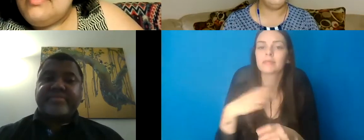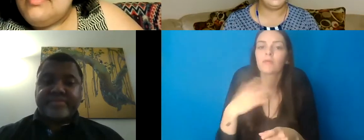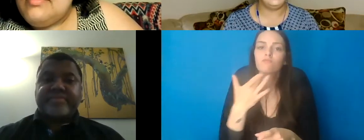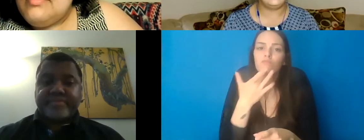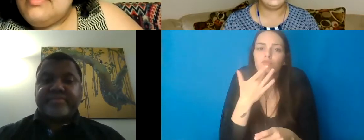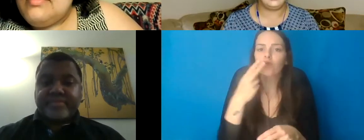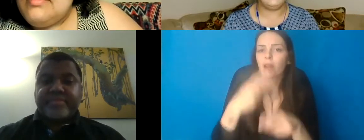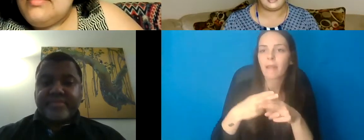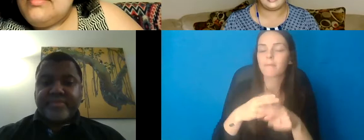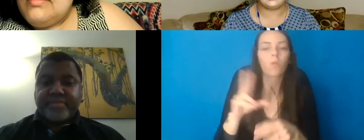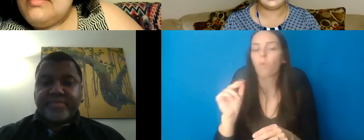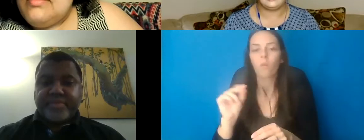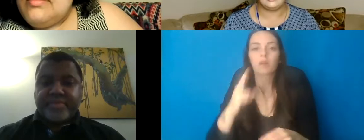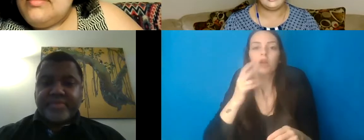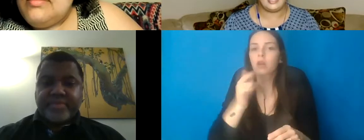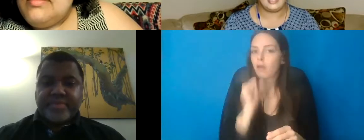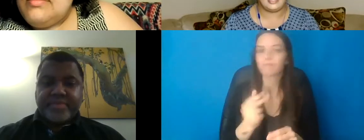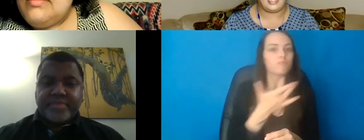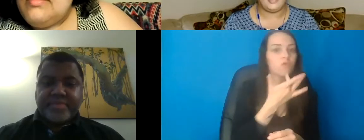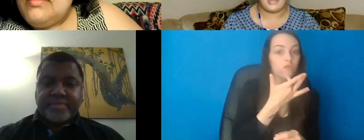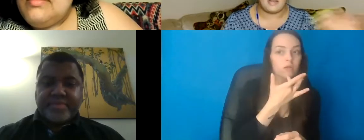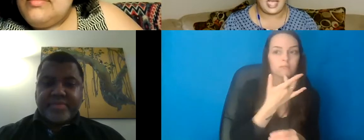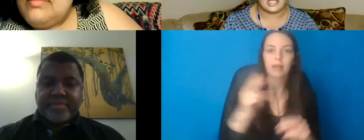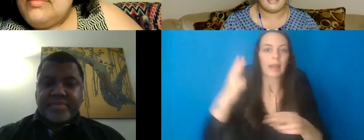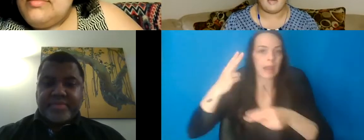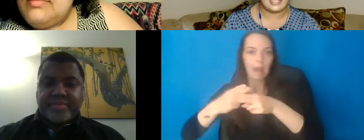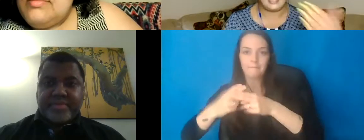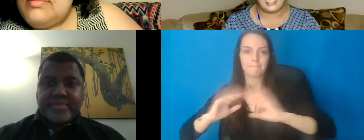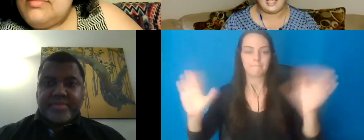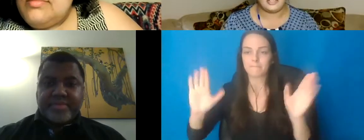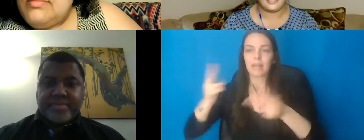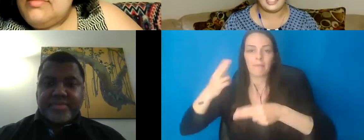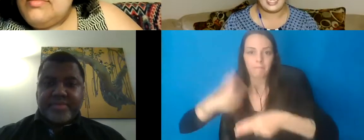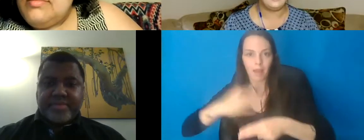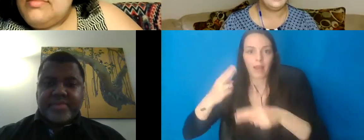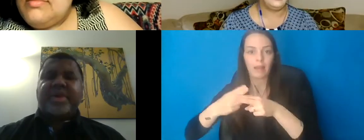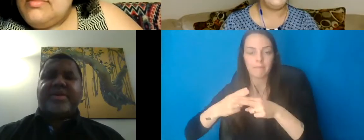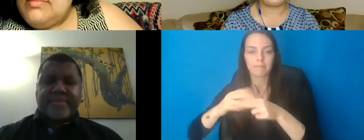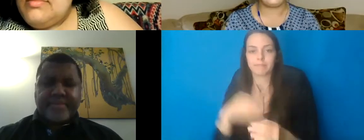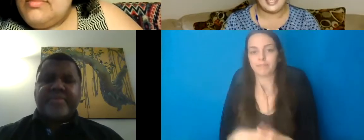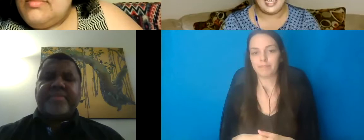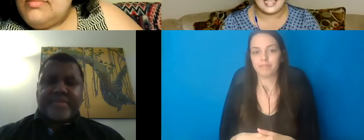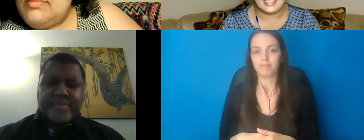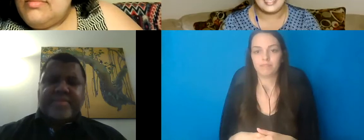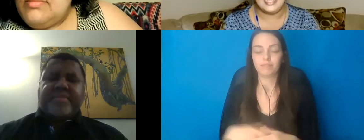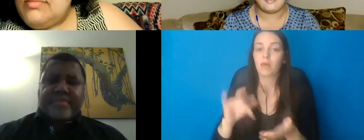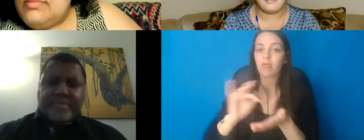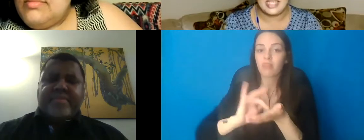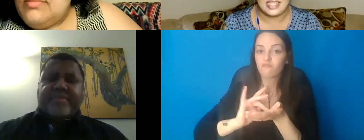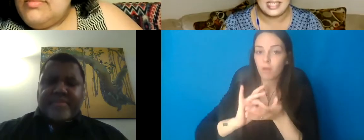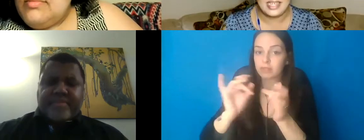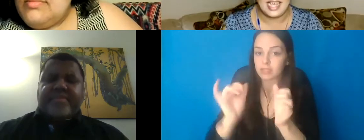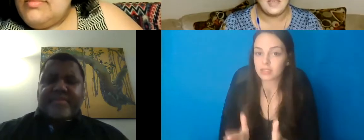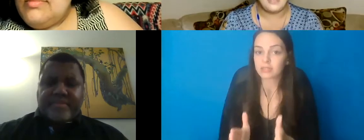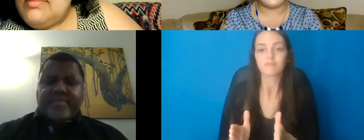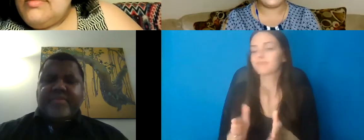and would not help. And then when I went back to the pharmacist, they also didn't help. Ironically, I got to see the pharmacist